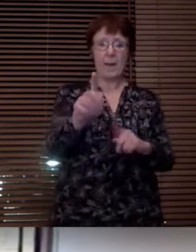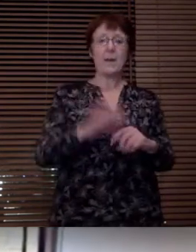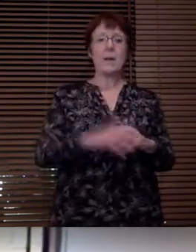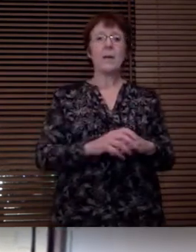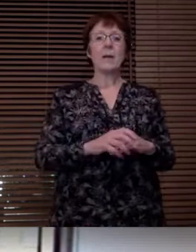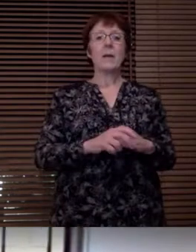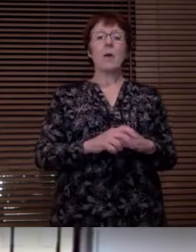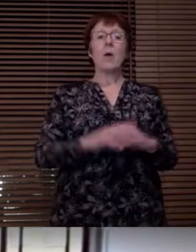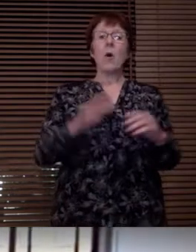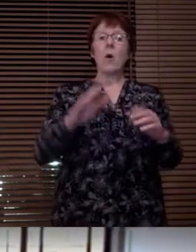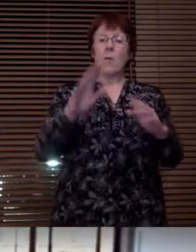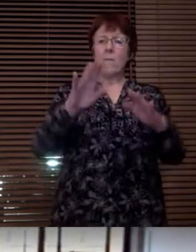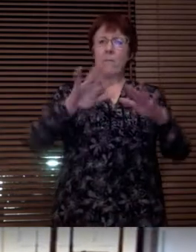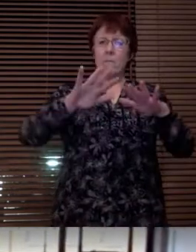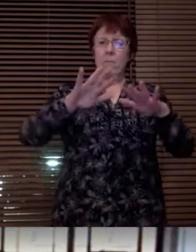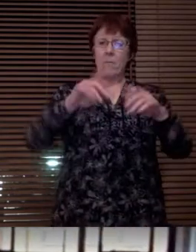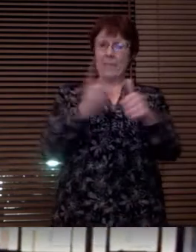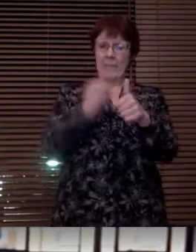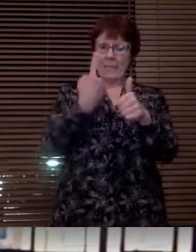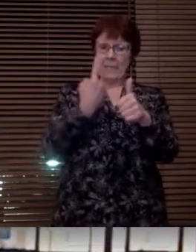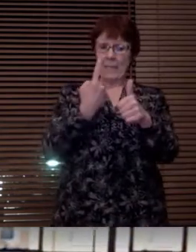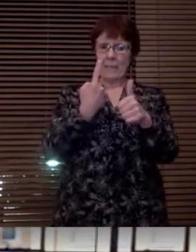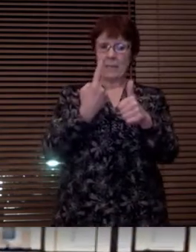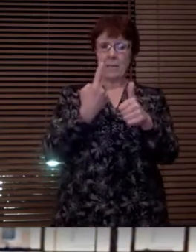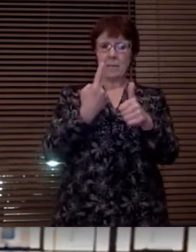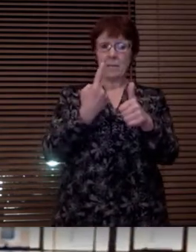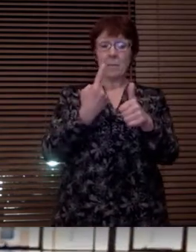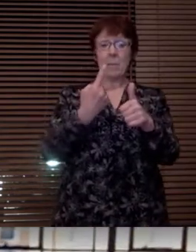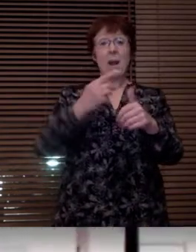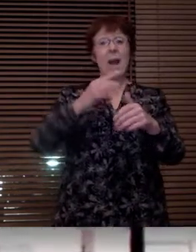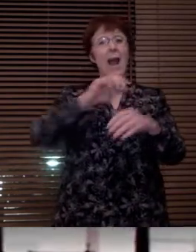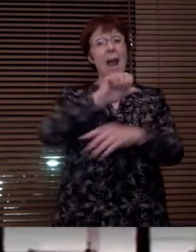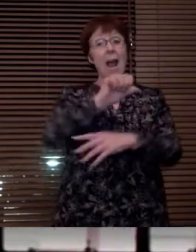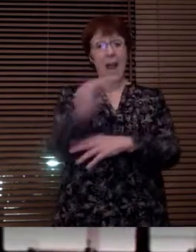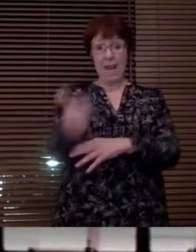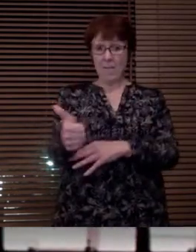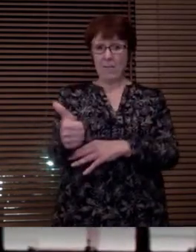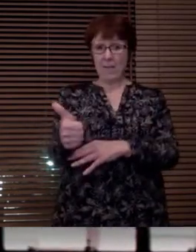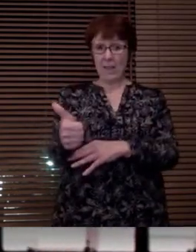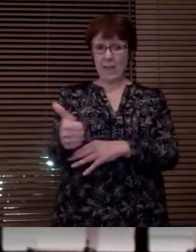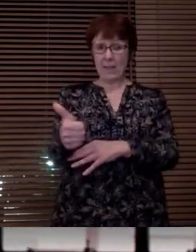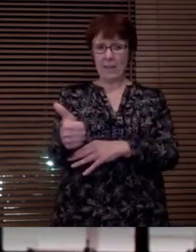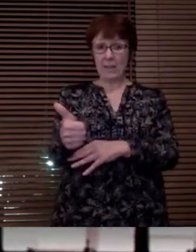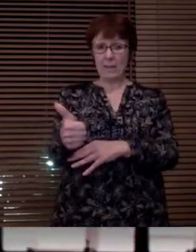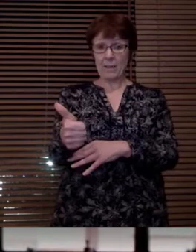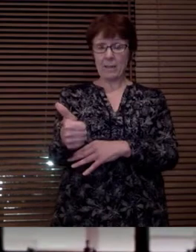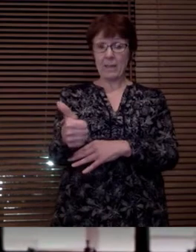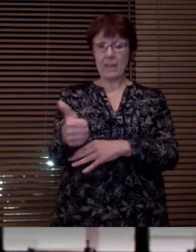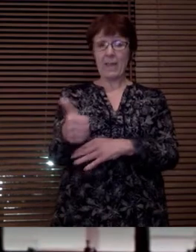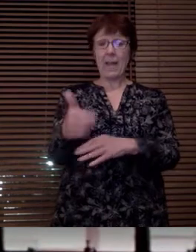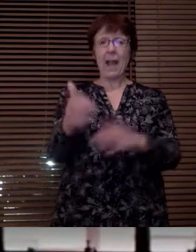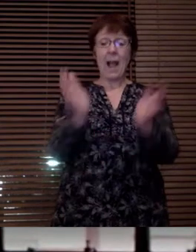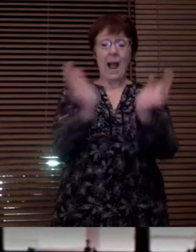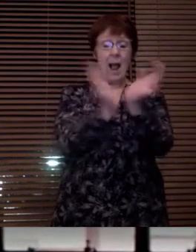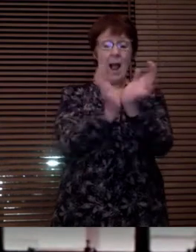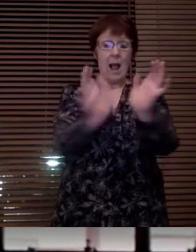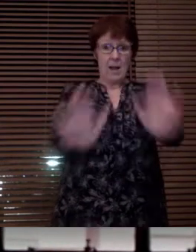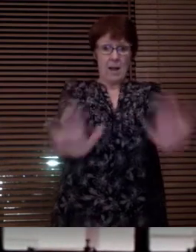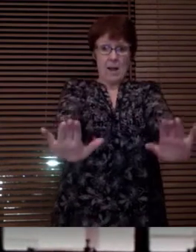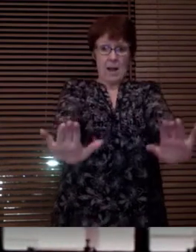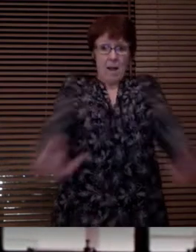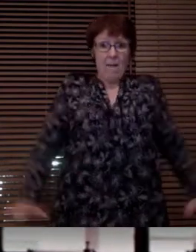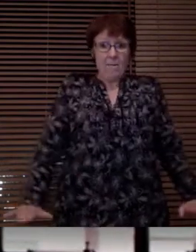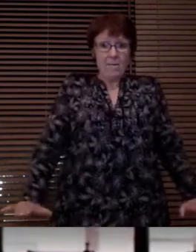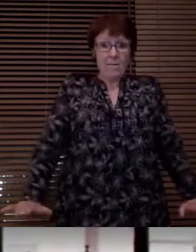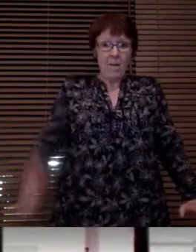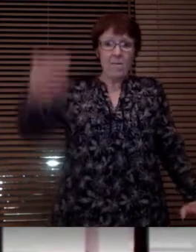very, very basic. We're literally going to be stood against the wall. Now not as simple, so we're going heels right back to the wall. I'm going to